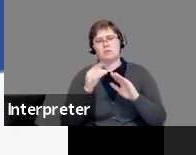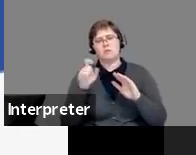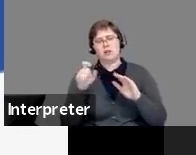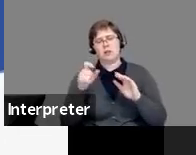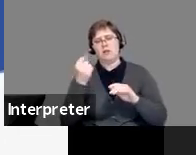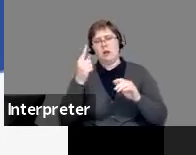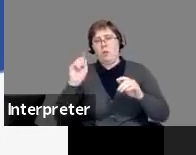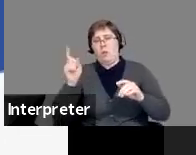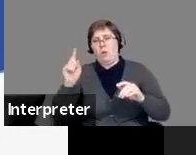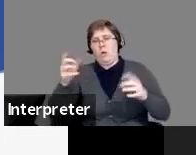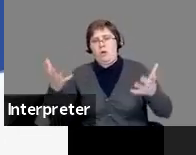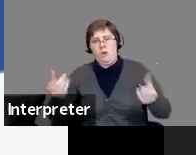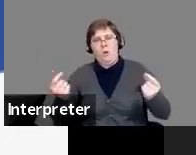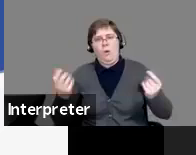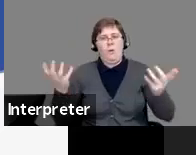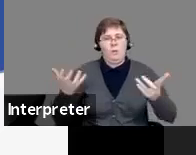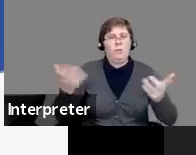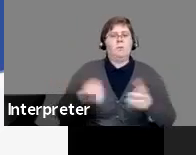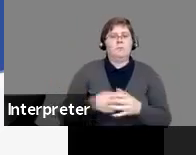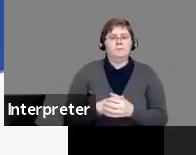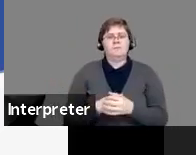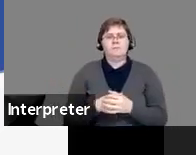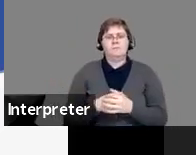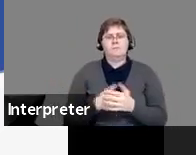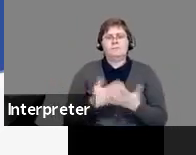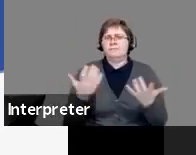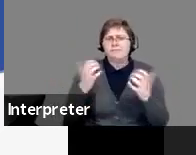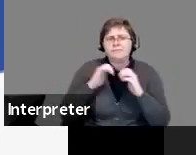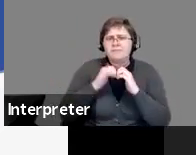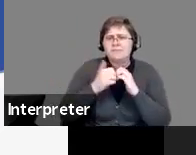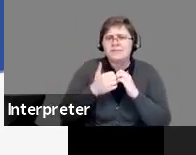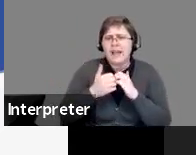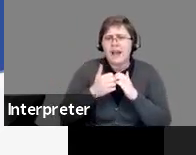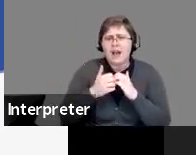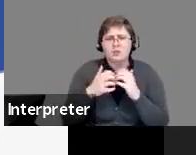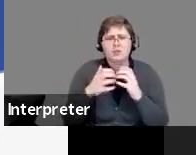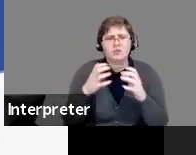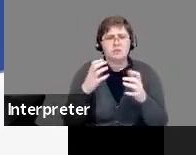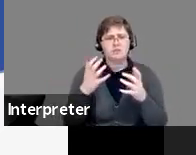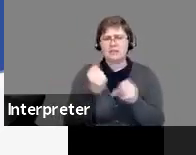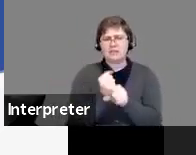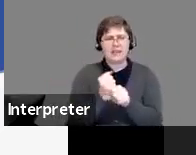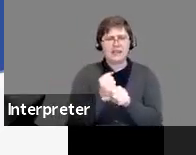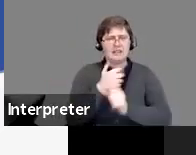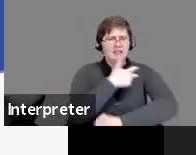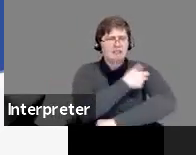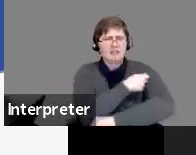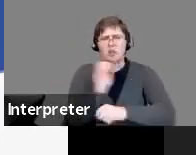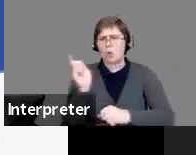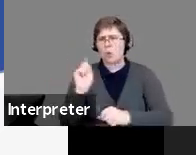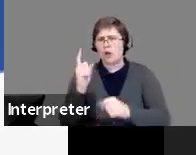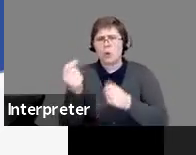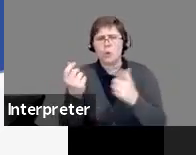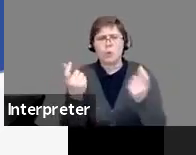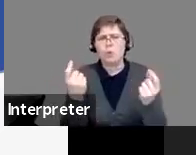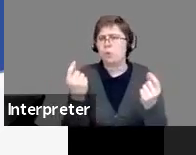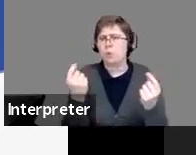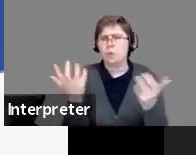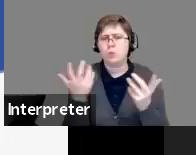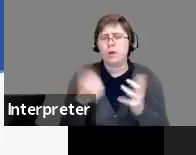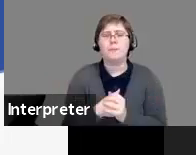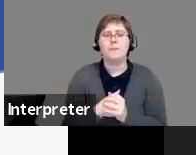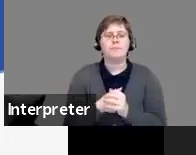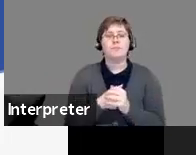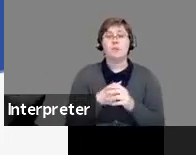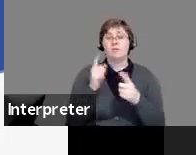pre-positioned. So how do you actually get to one of these facilities to get your vaccine? I think that's important. So